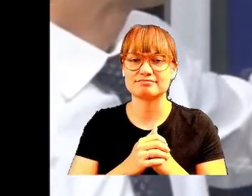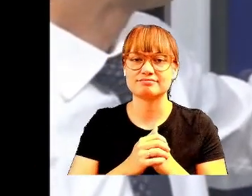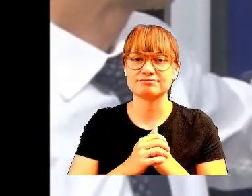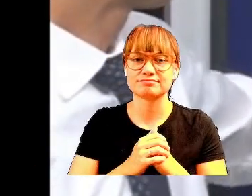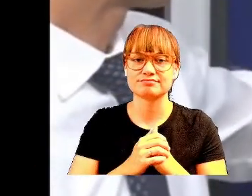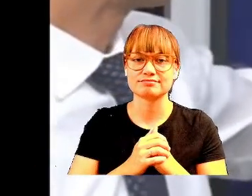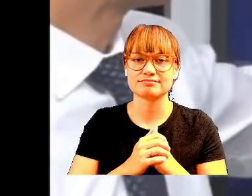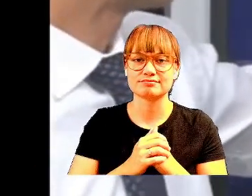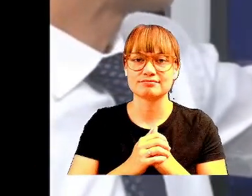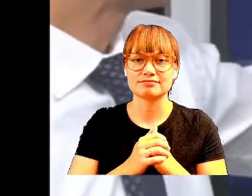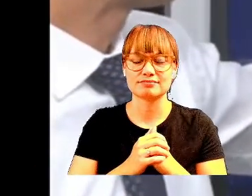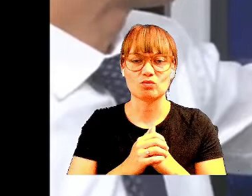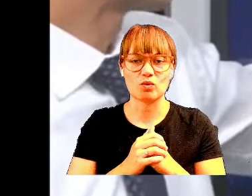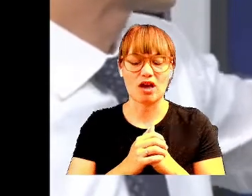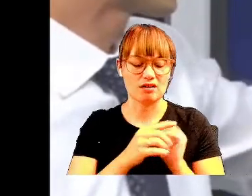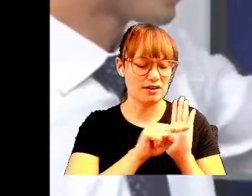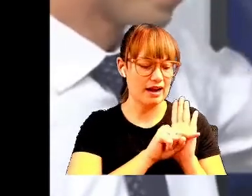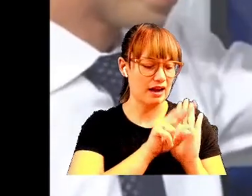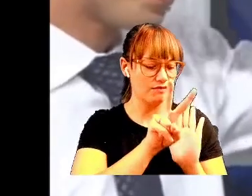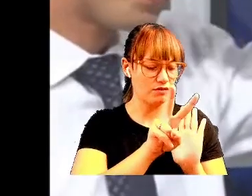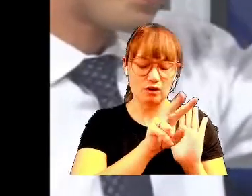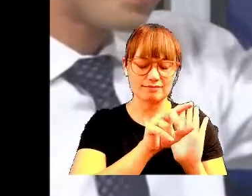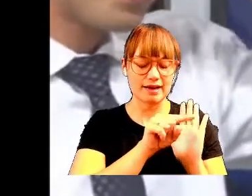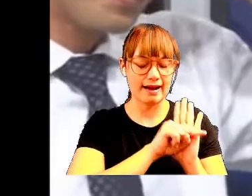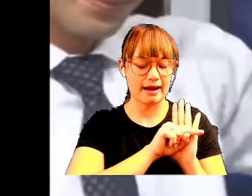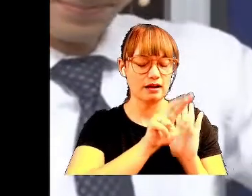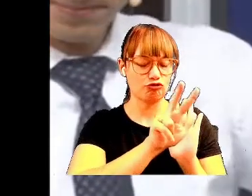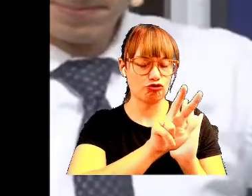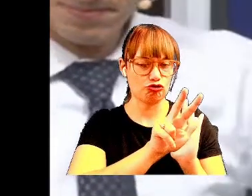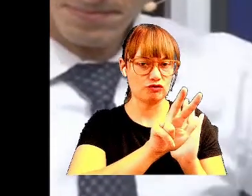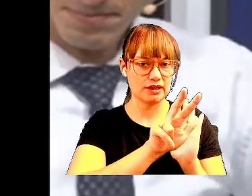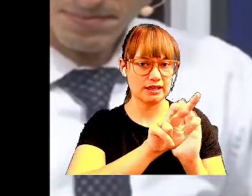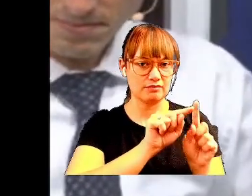Well, to get from -3 to -6,